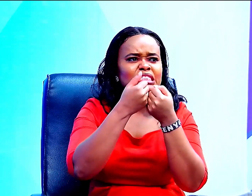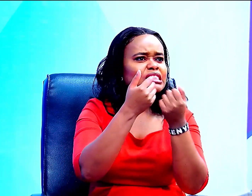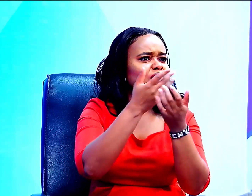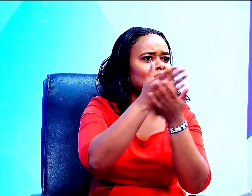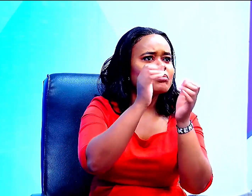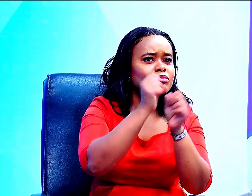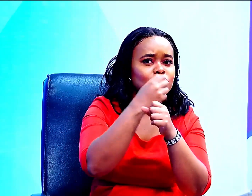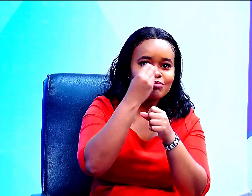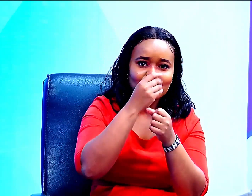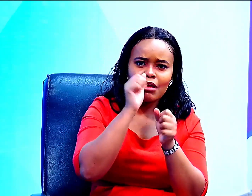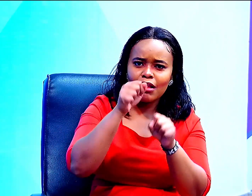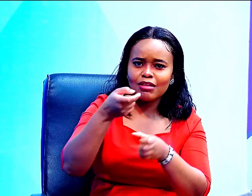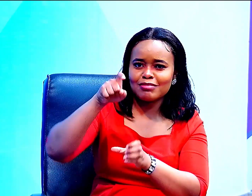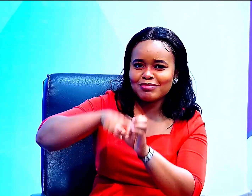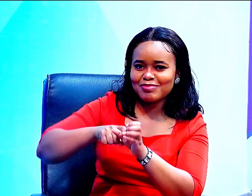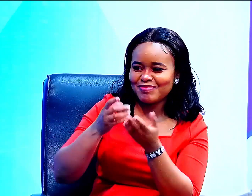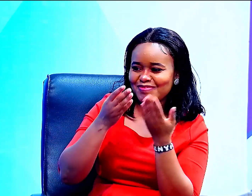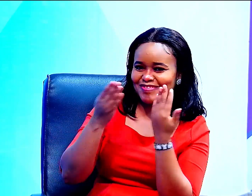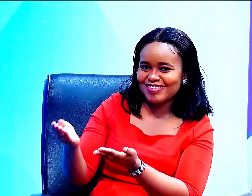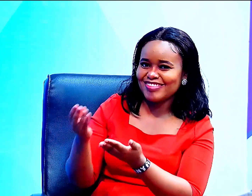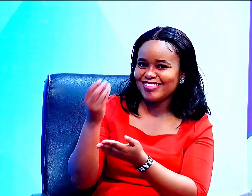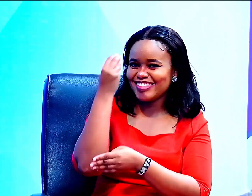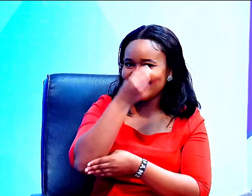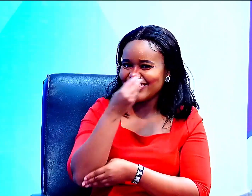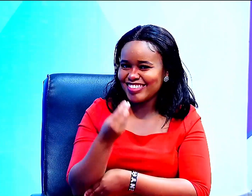find it challenging to do makeup.